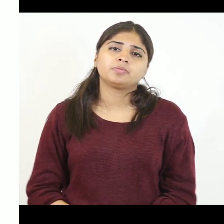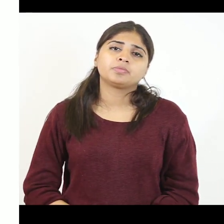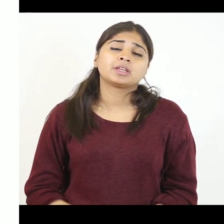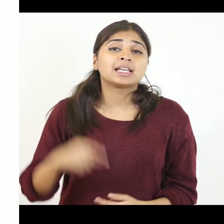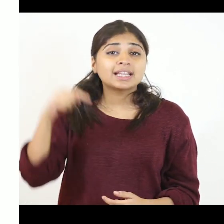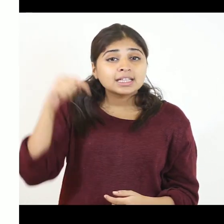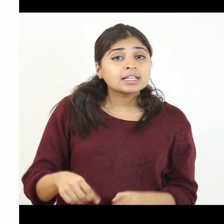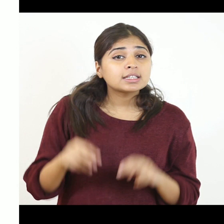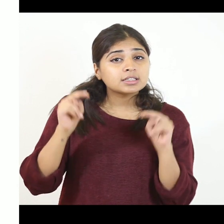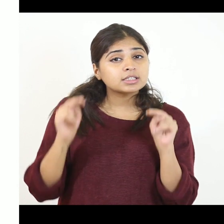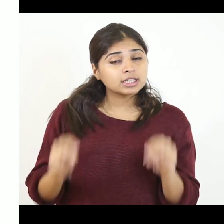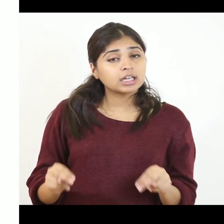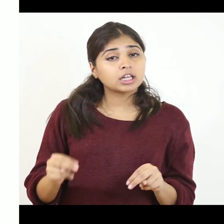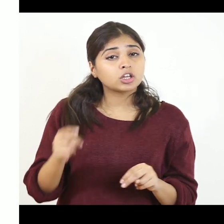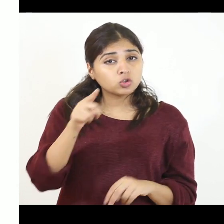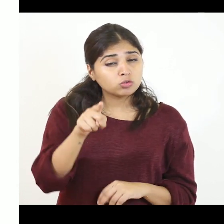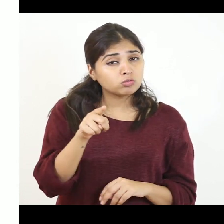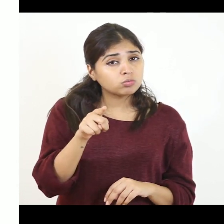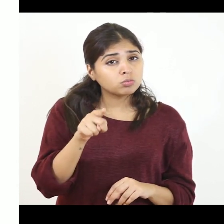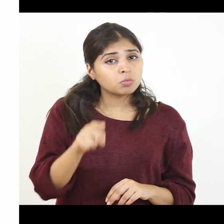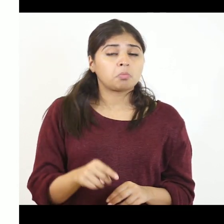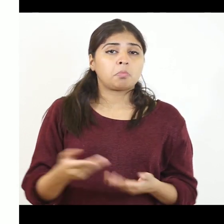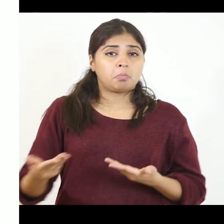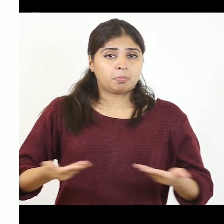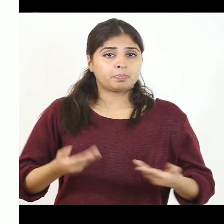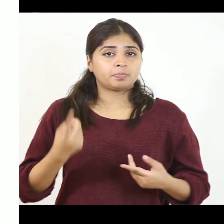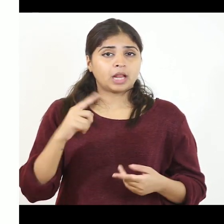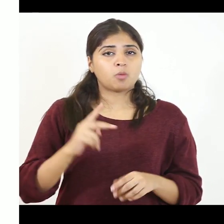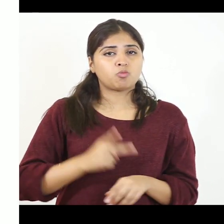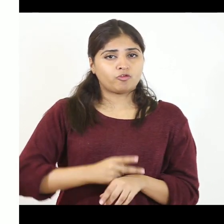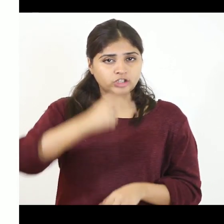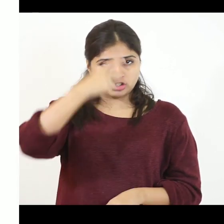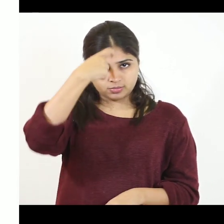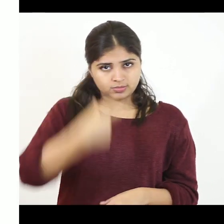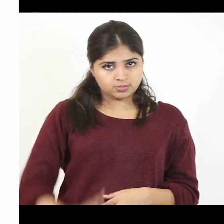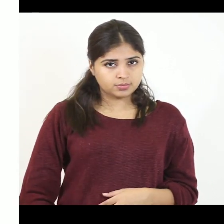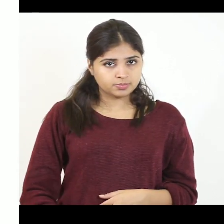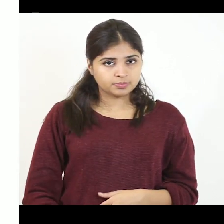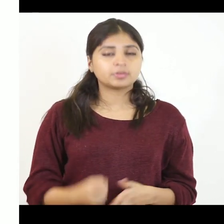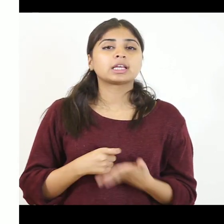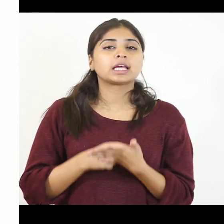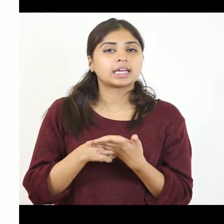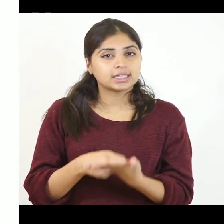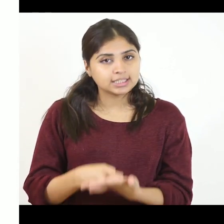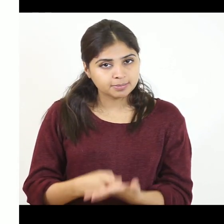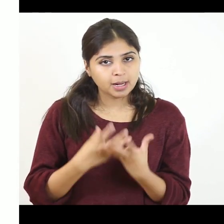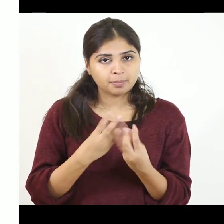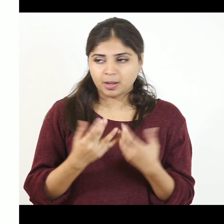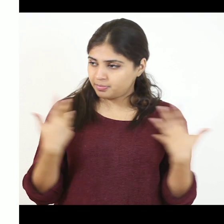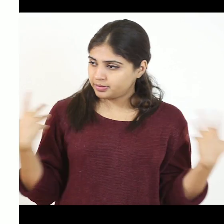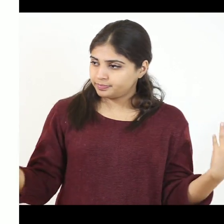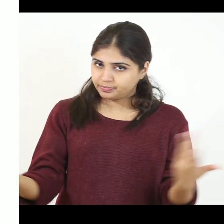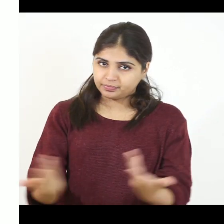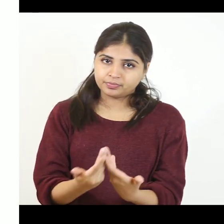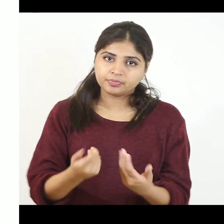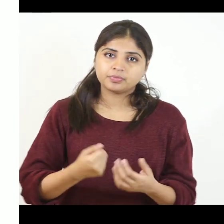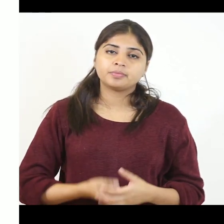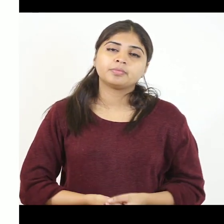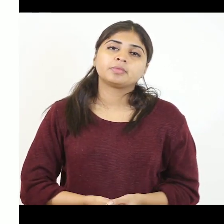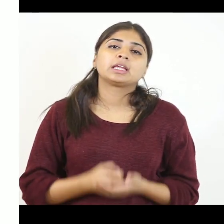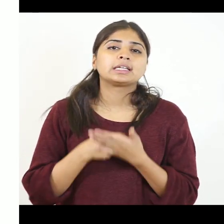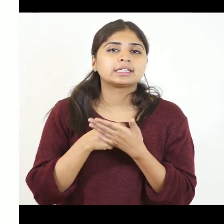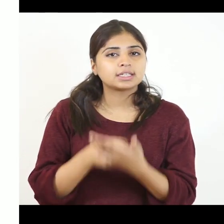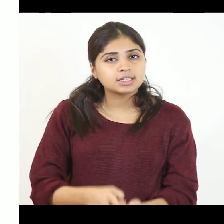or organization. This requires you to behave like a professional, respect the people around, respect